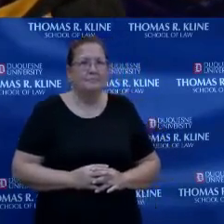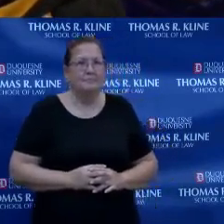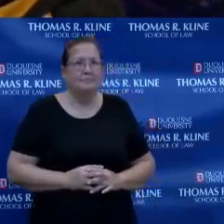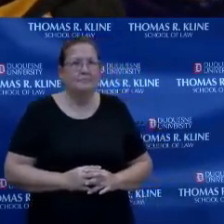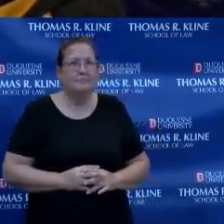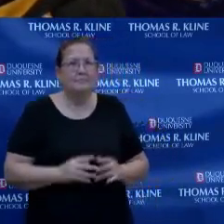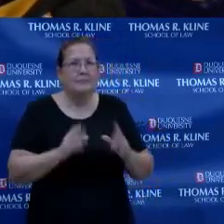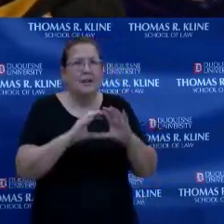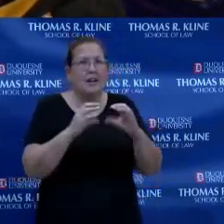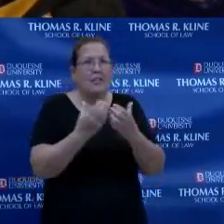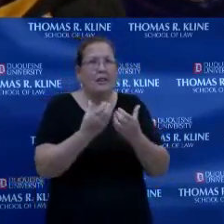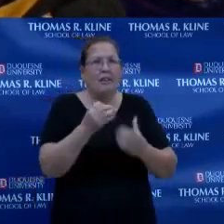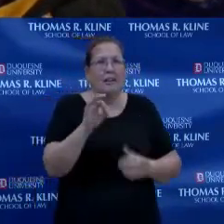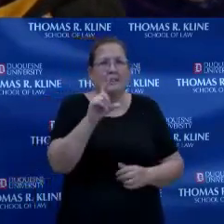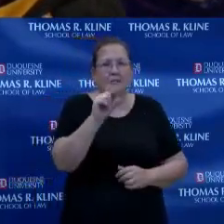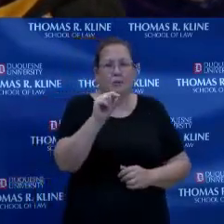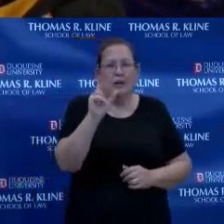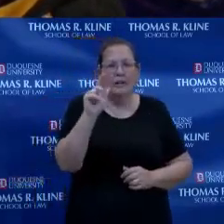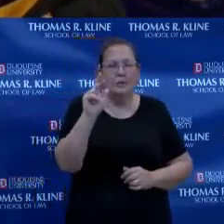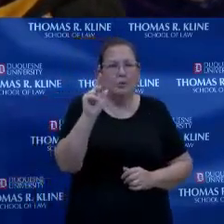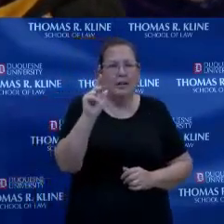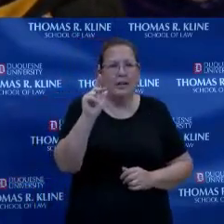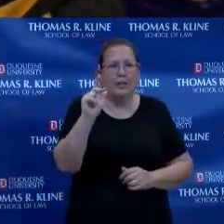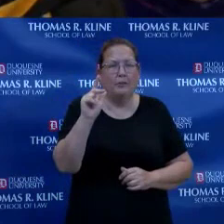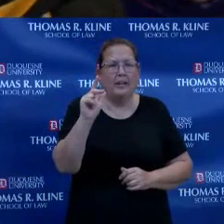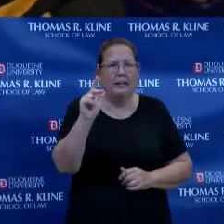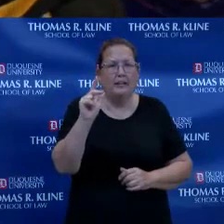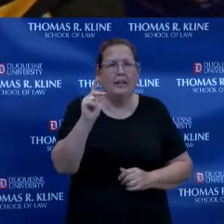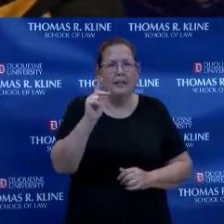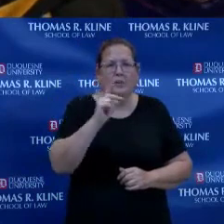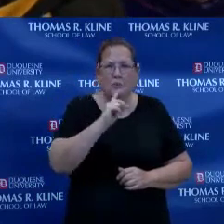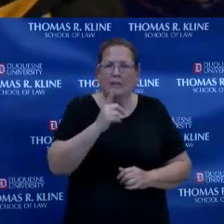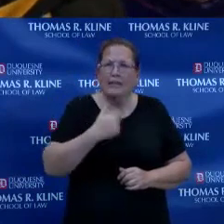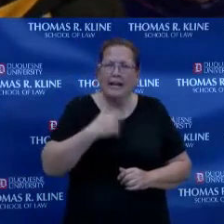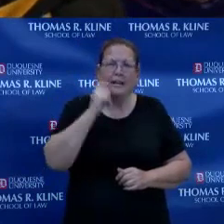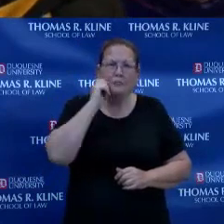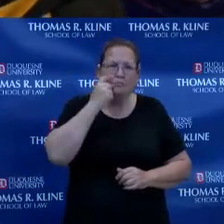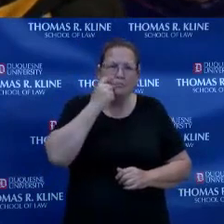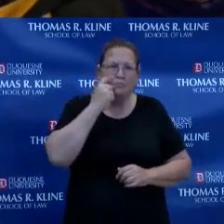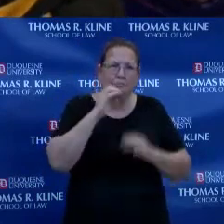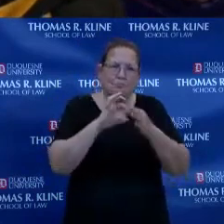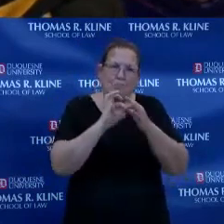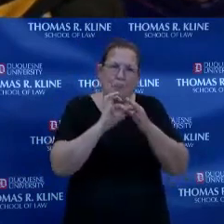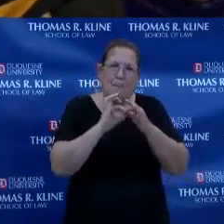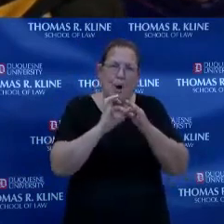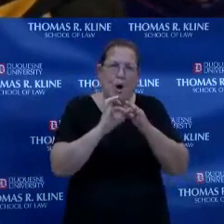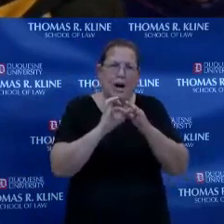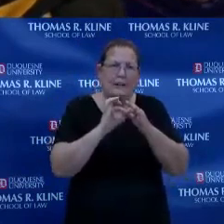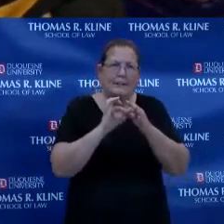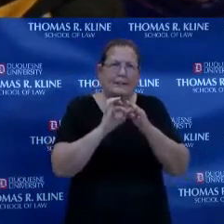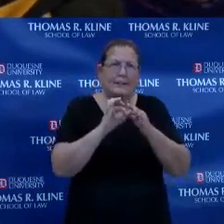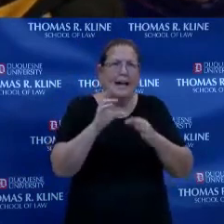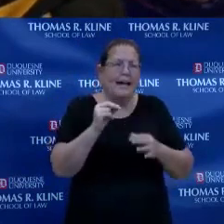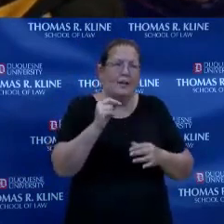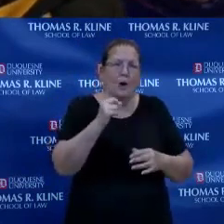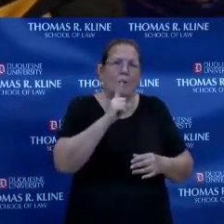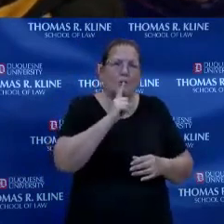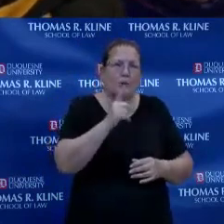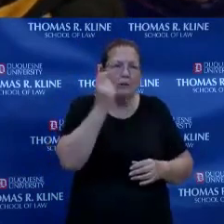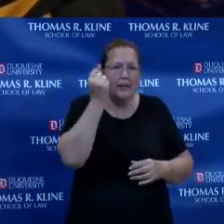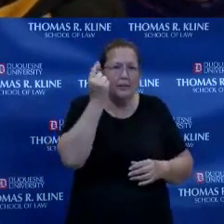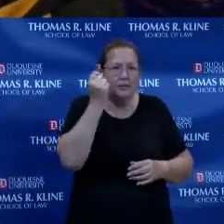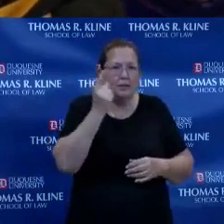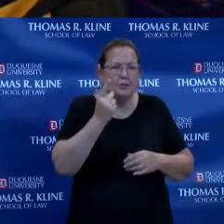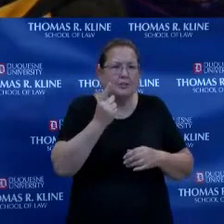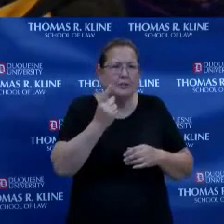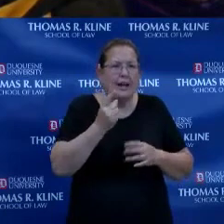The class of 2023 shares such a unique bond through these experiences, and no one can truly understand unless they have